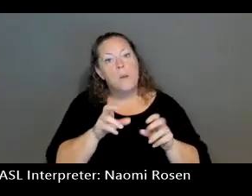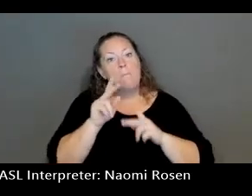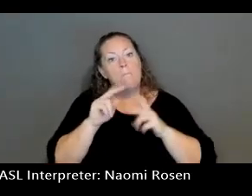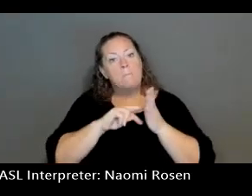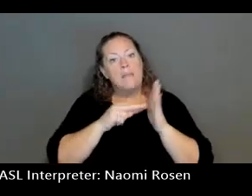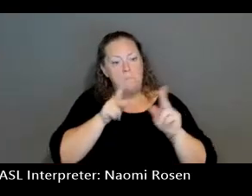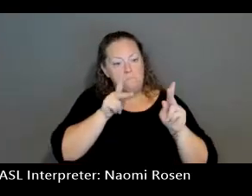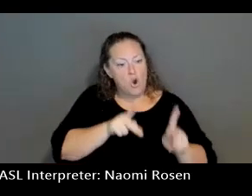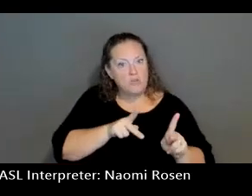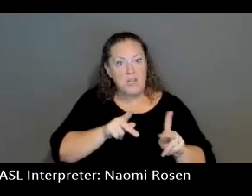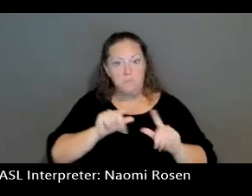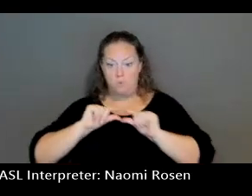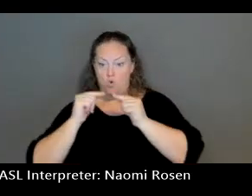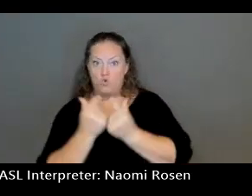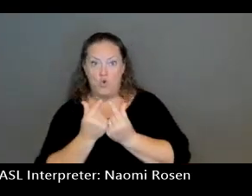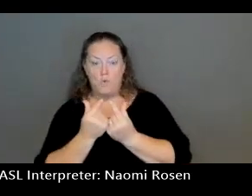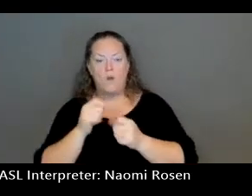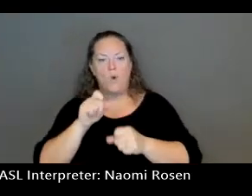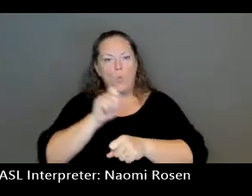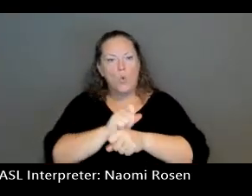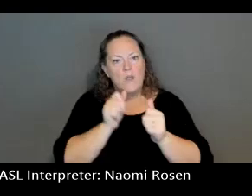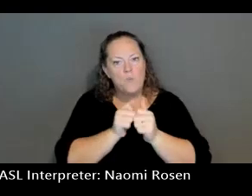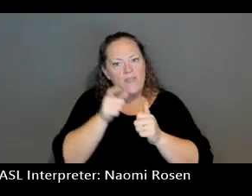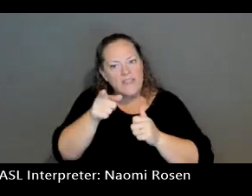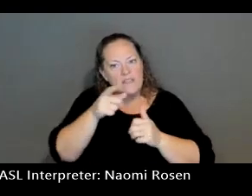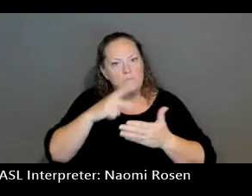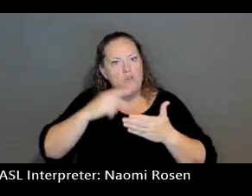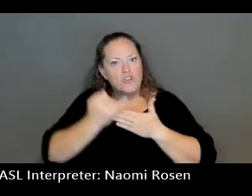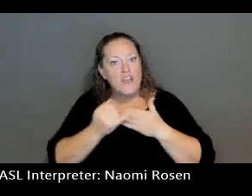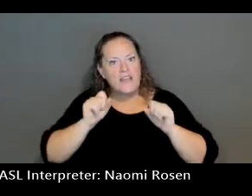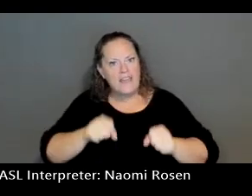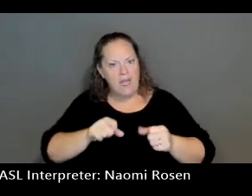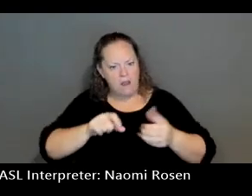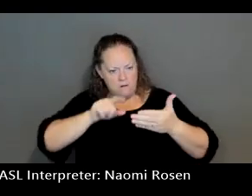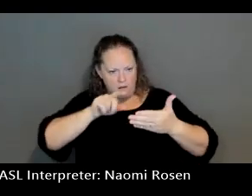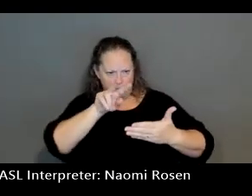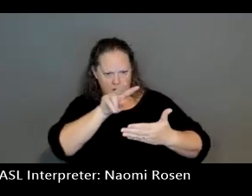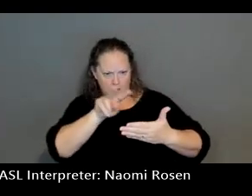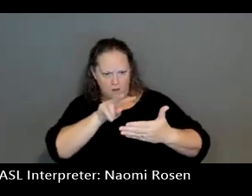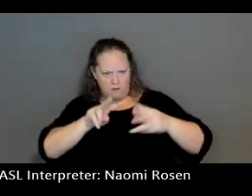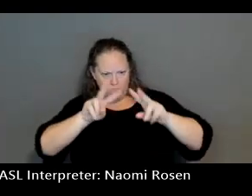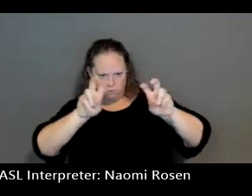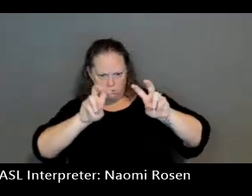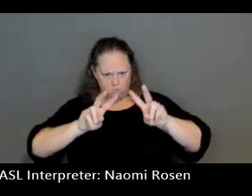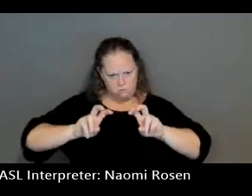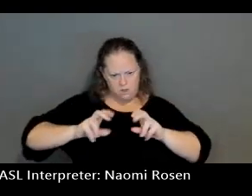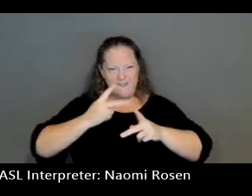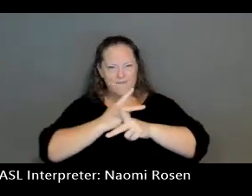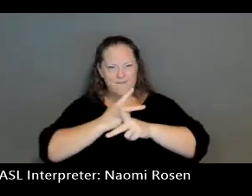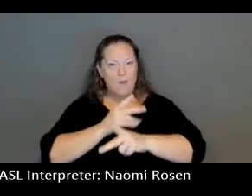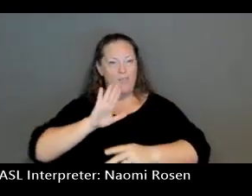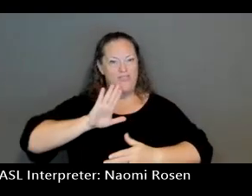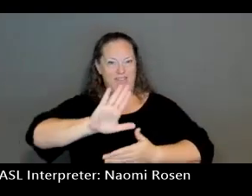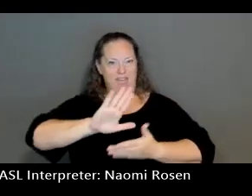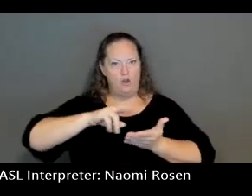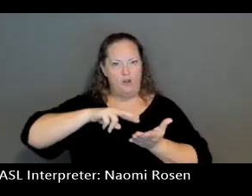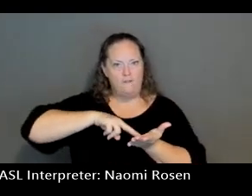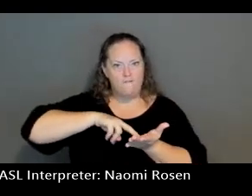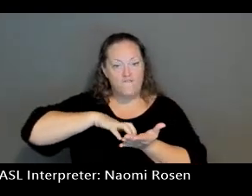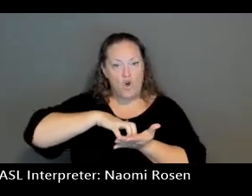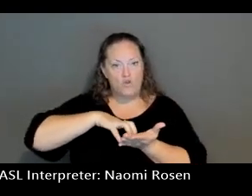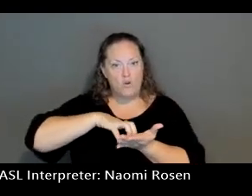that are working with this project can do to know how vulnerable they are to climate impacts and